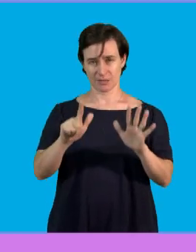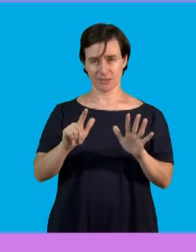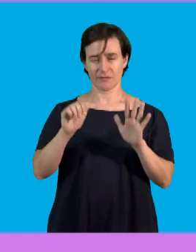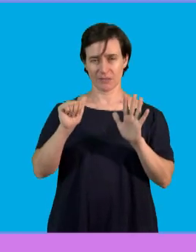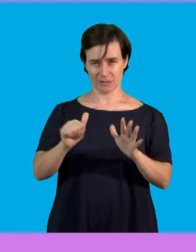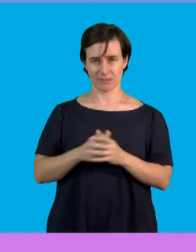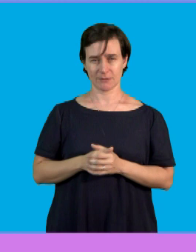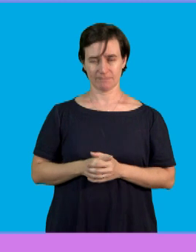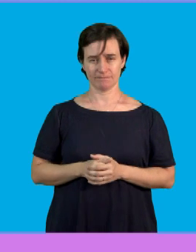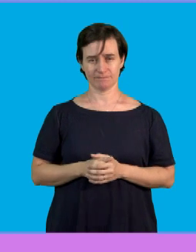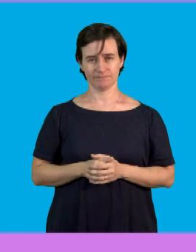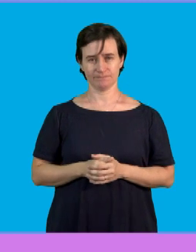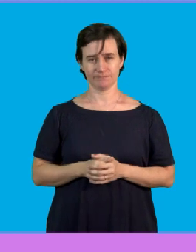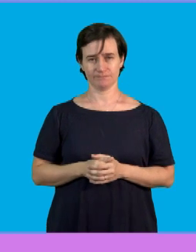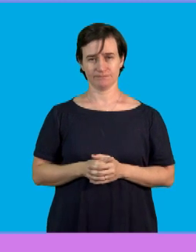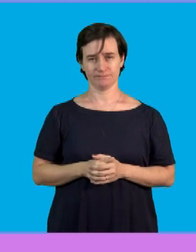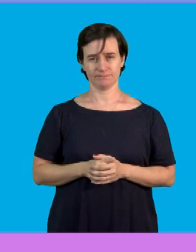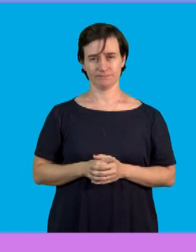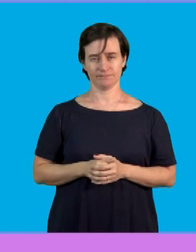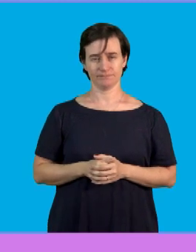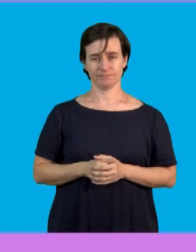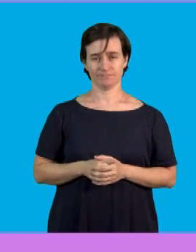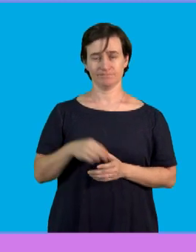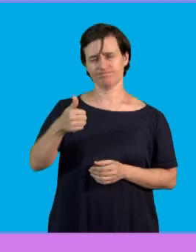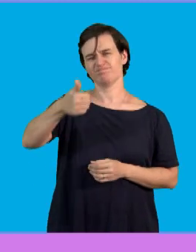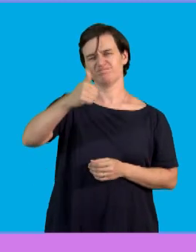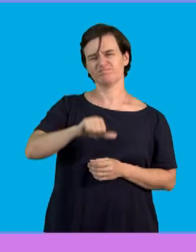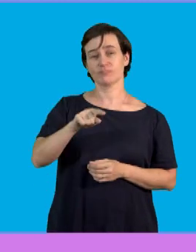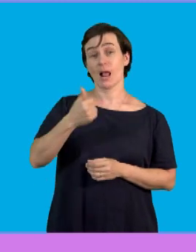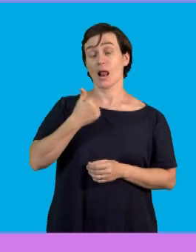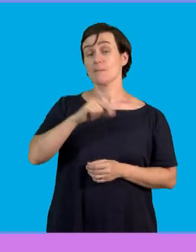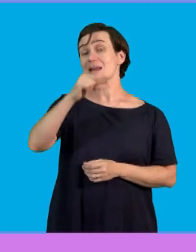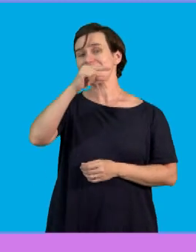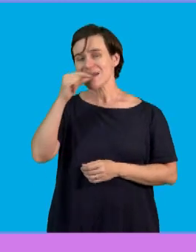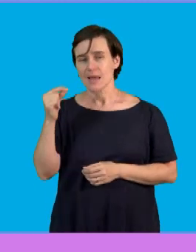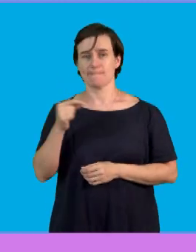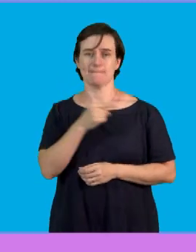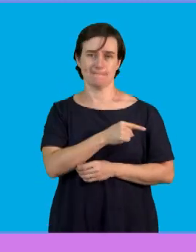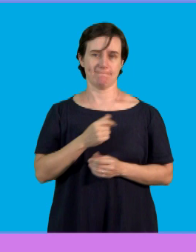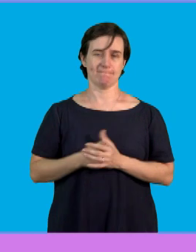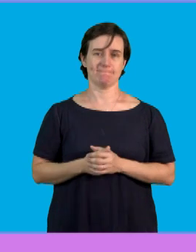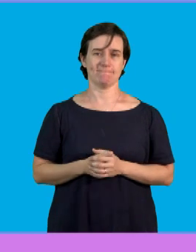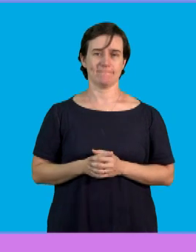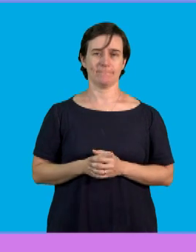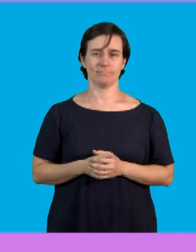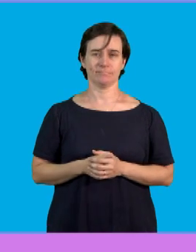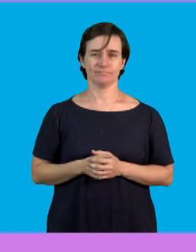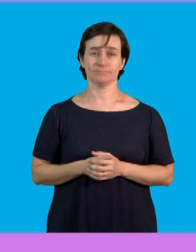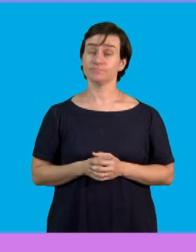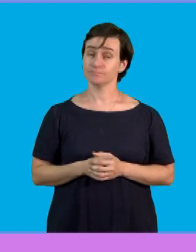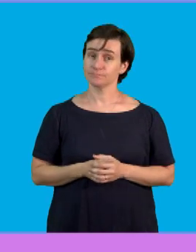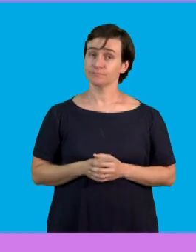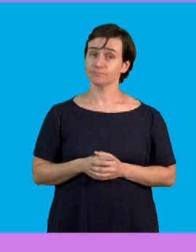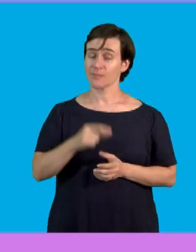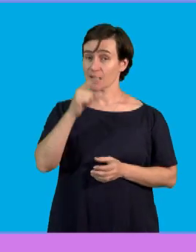848481976. So this is your first answer. And secondly, they want you to name the account holder. So the account